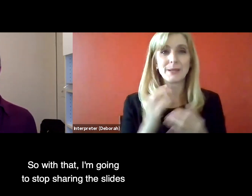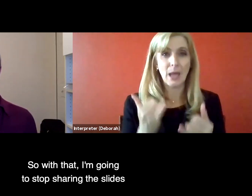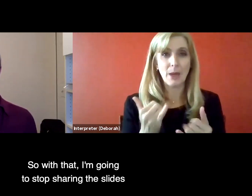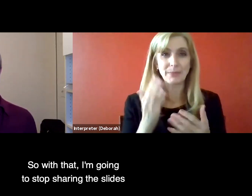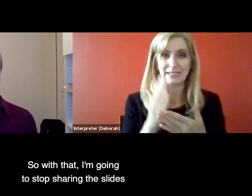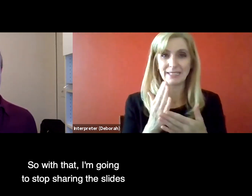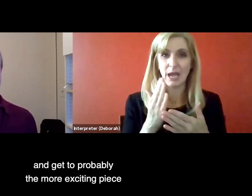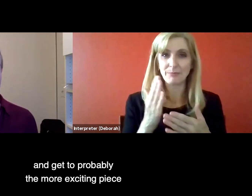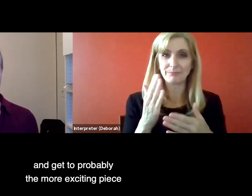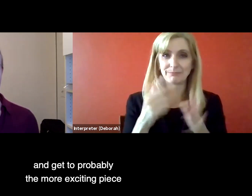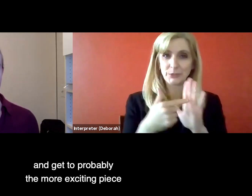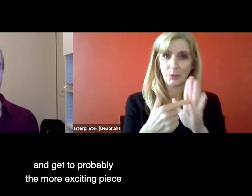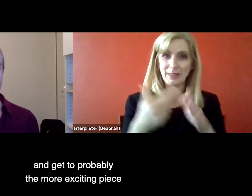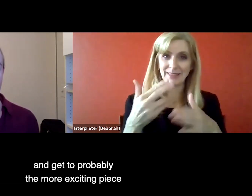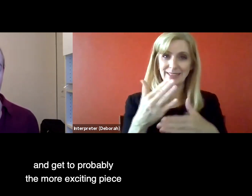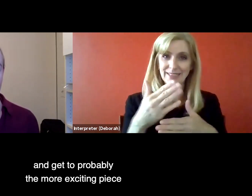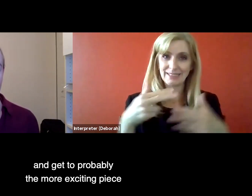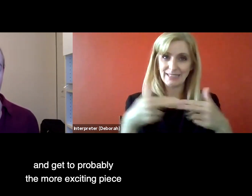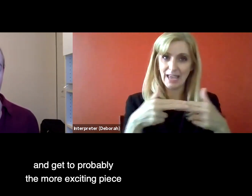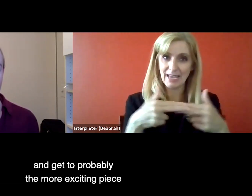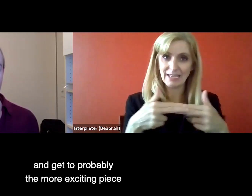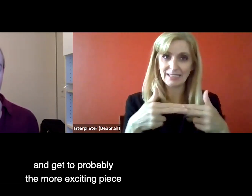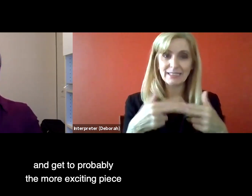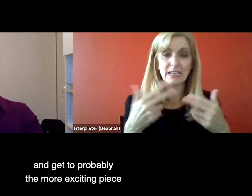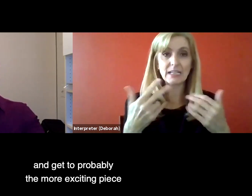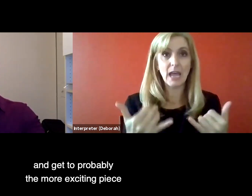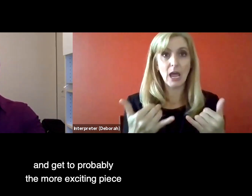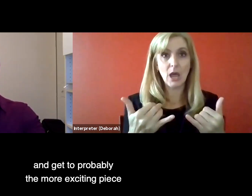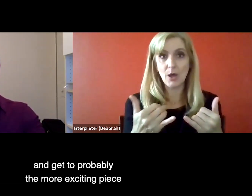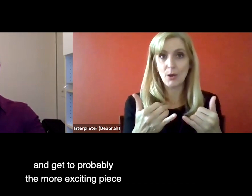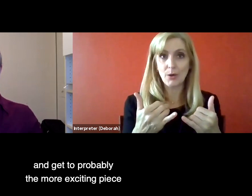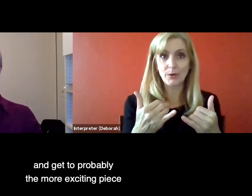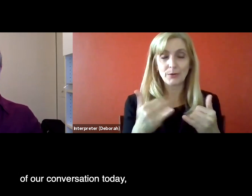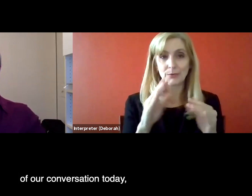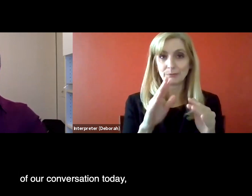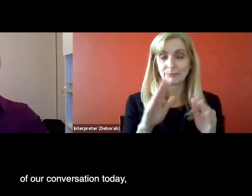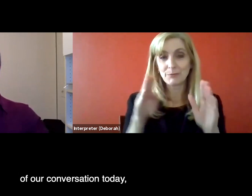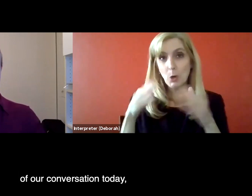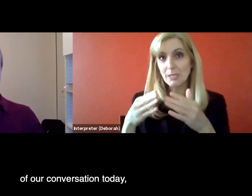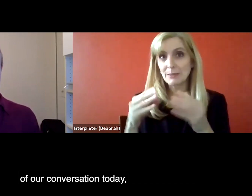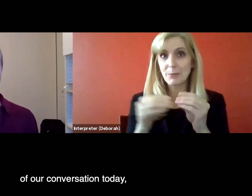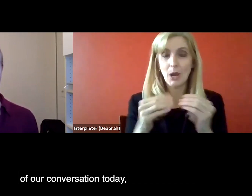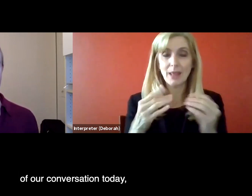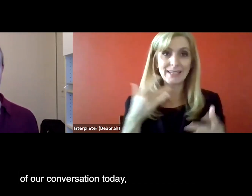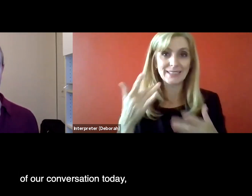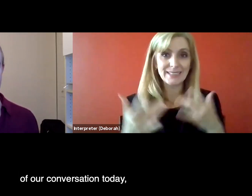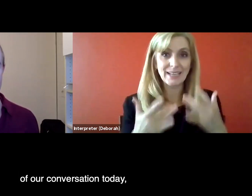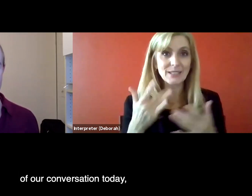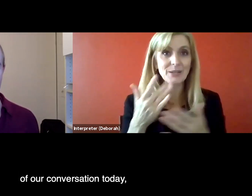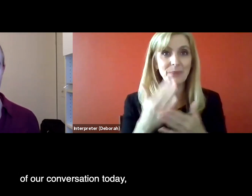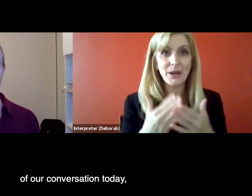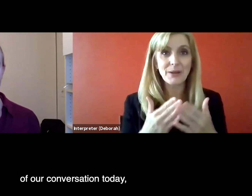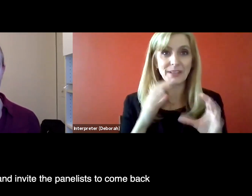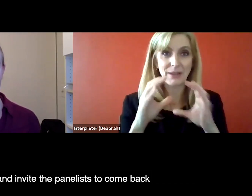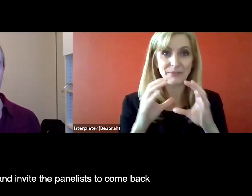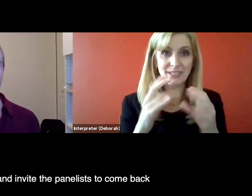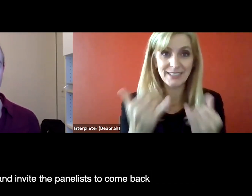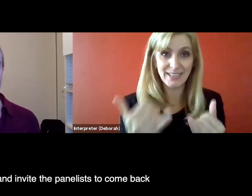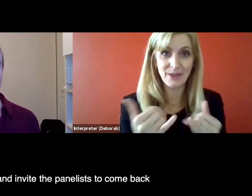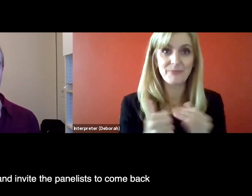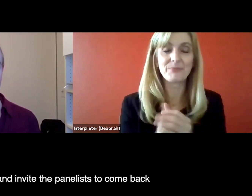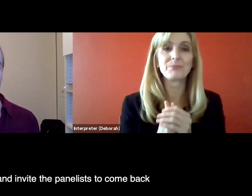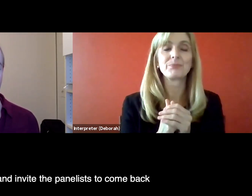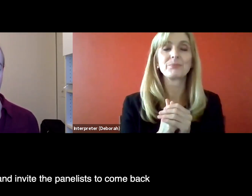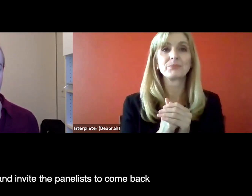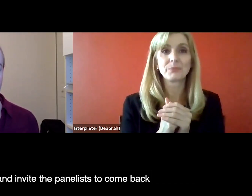the slides and get to probably the more exciting piece of our conversation today, and